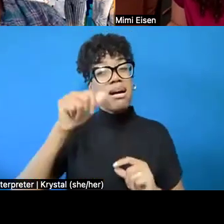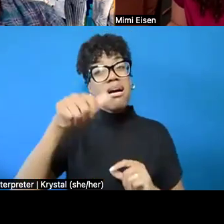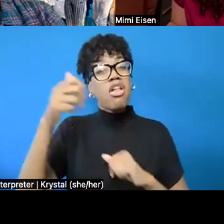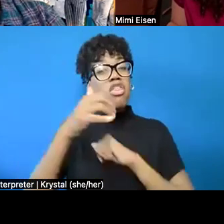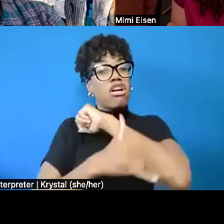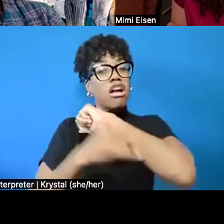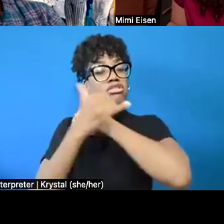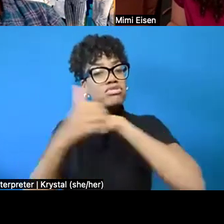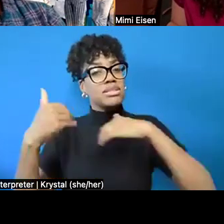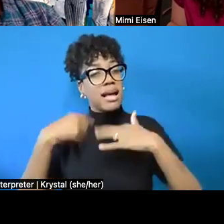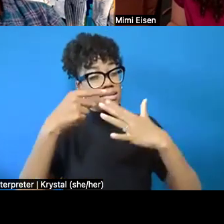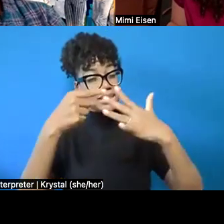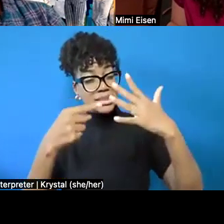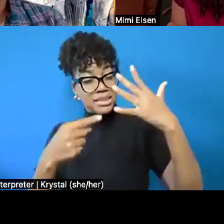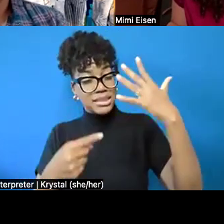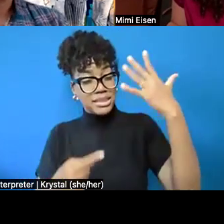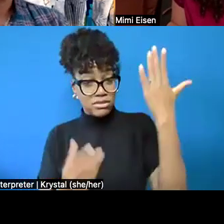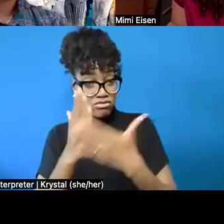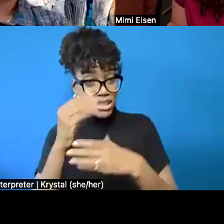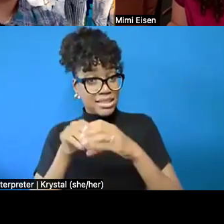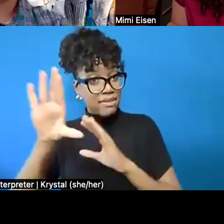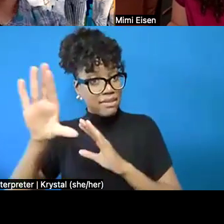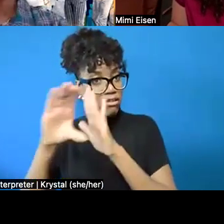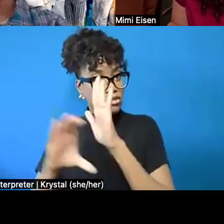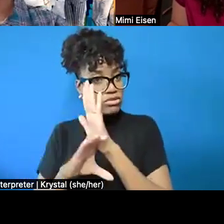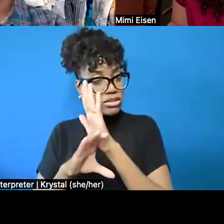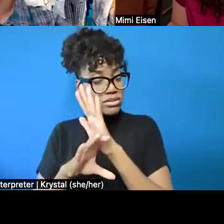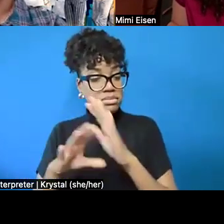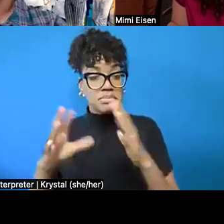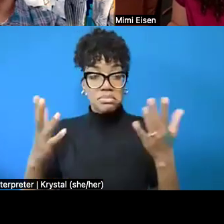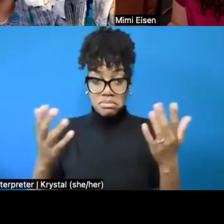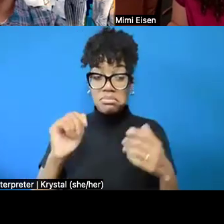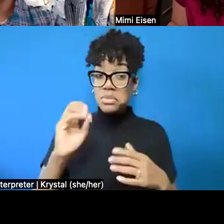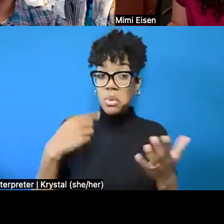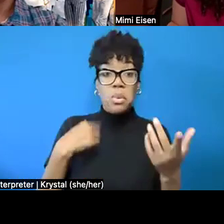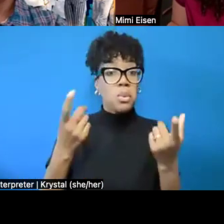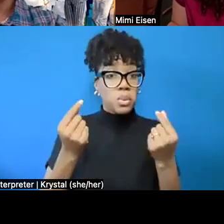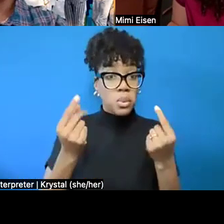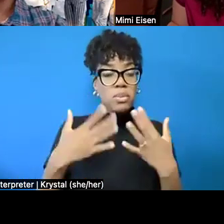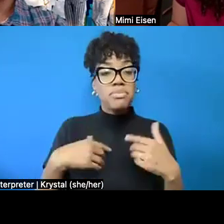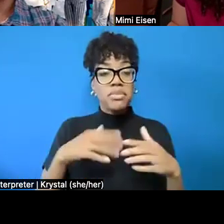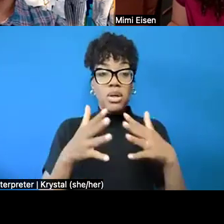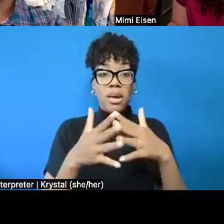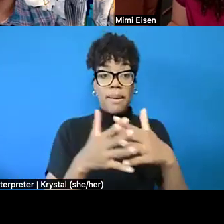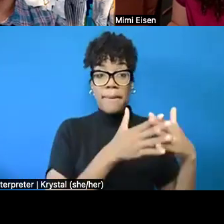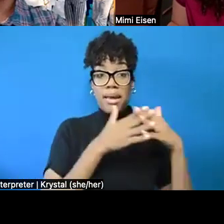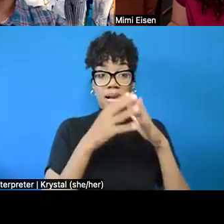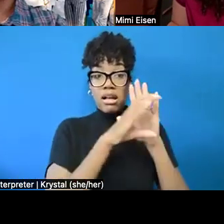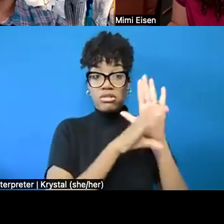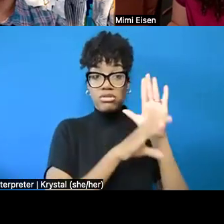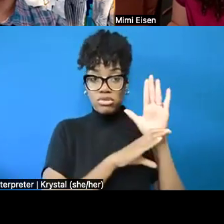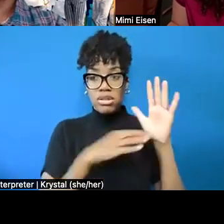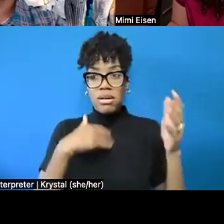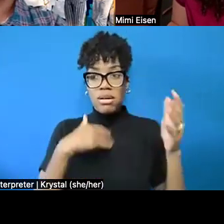So the other part of the lesson is they can compare the U.S. Constitution to other constitutions that actually